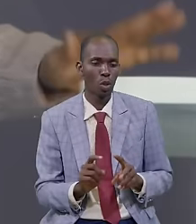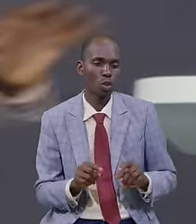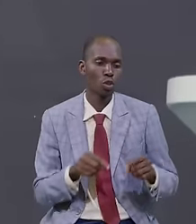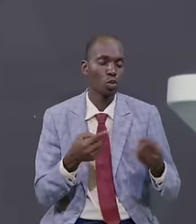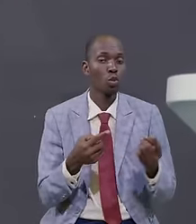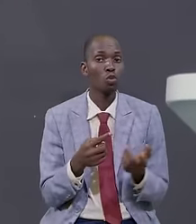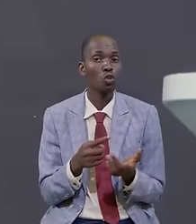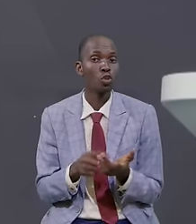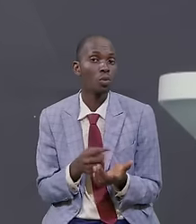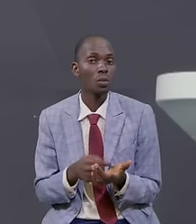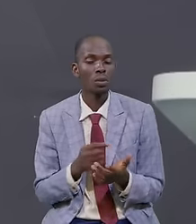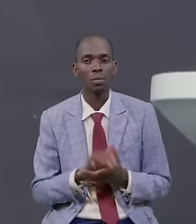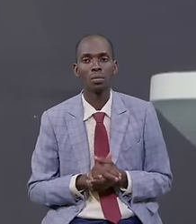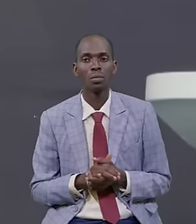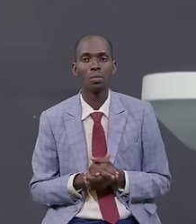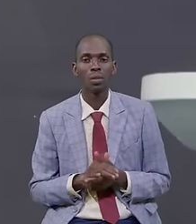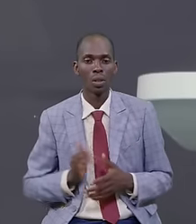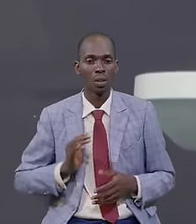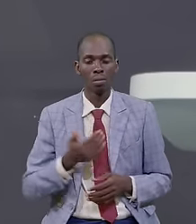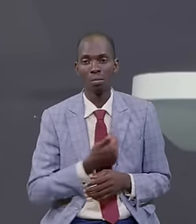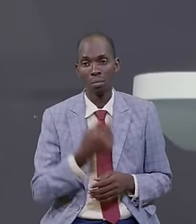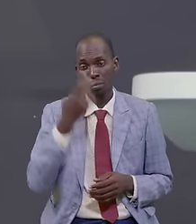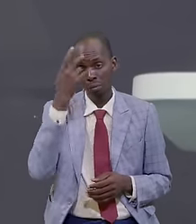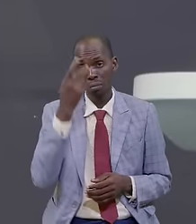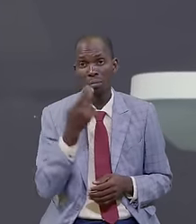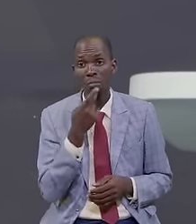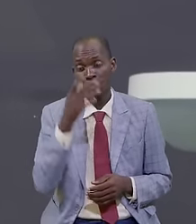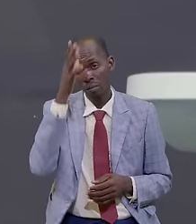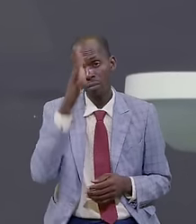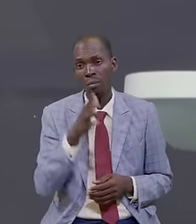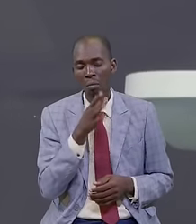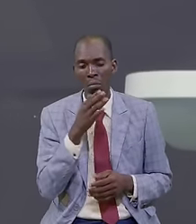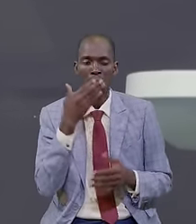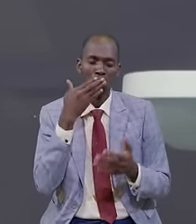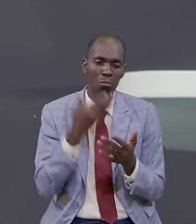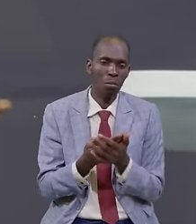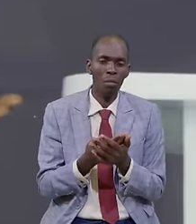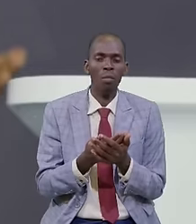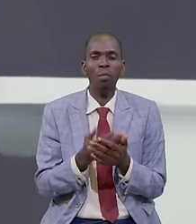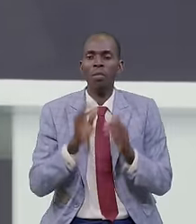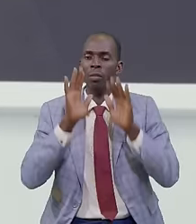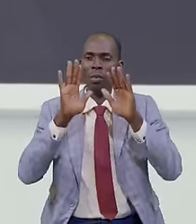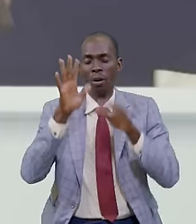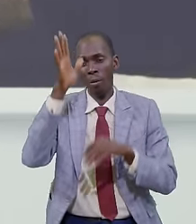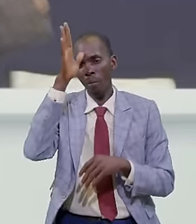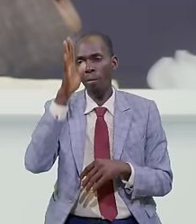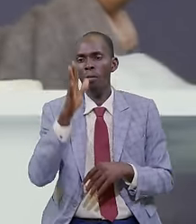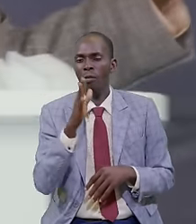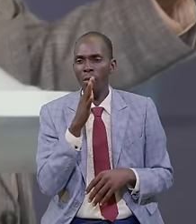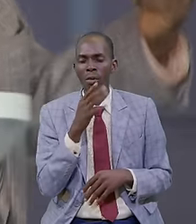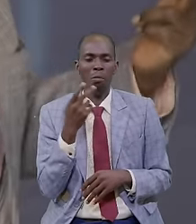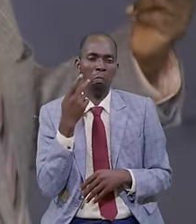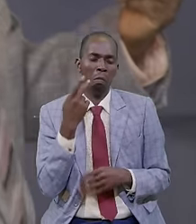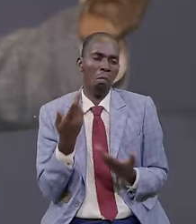Sometimes appearance, good, wonderful parents, they're thinking of being a doctor,